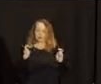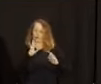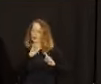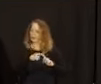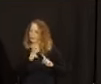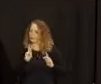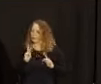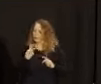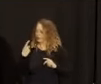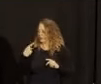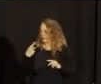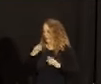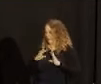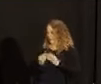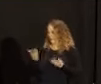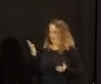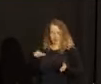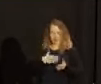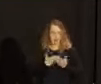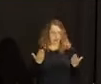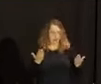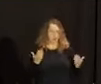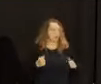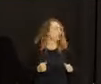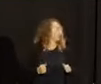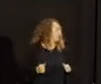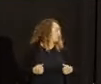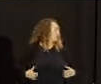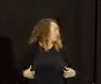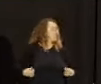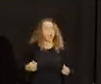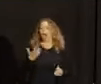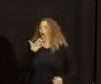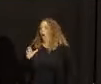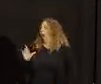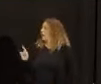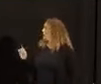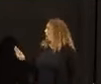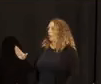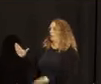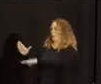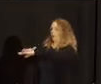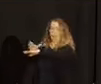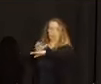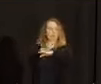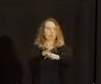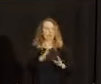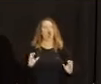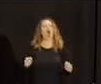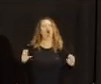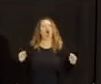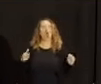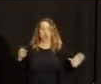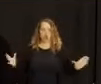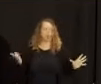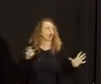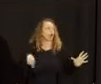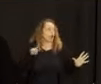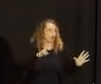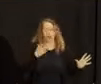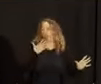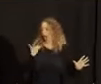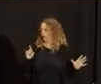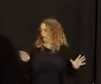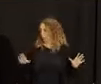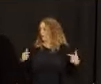my family and I checked in here. Yes, totally chilling in the hot tub. The hot tub is awesome. I encourage you all to check it out. And all work gets done in the hot